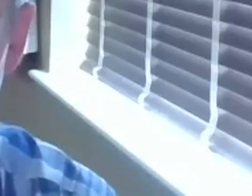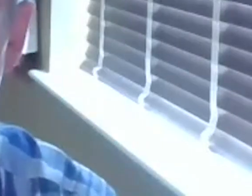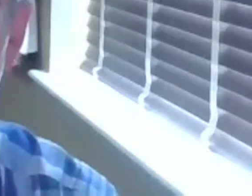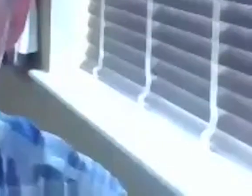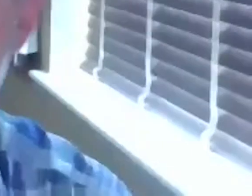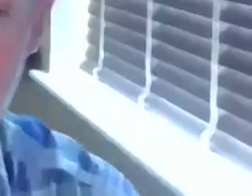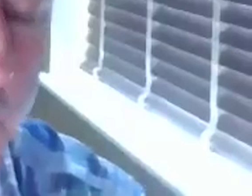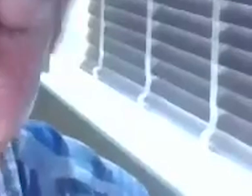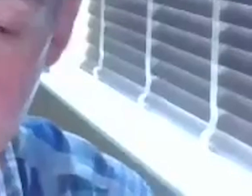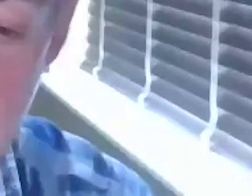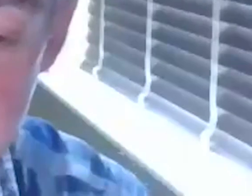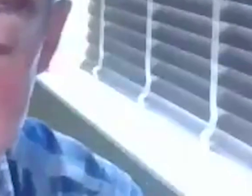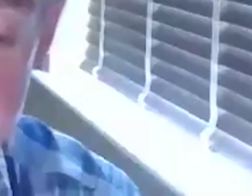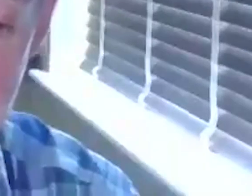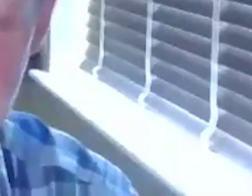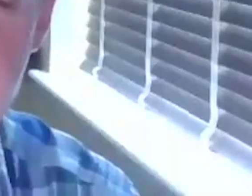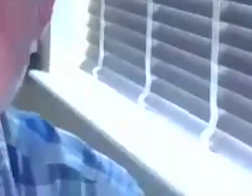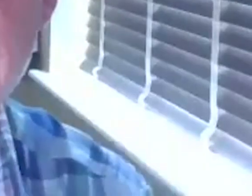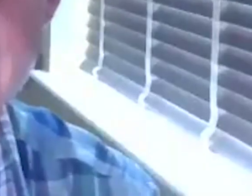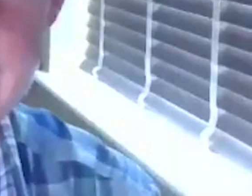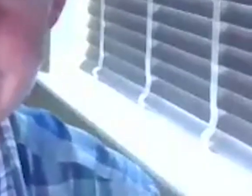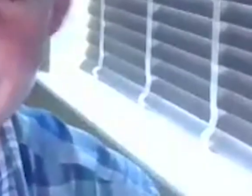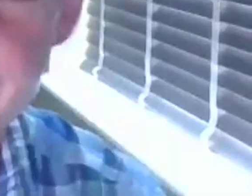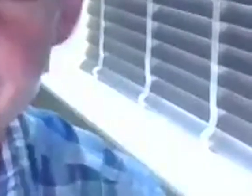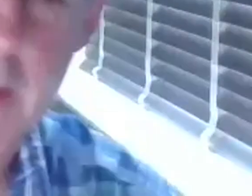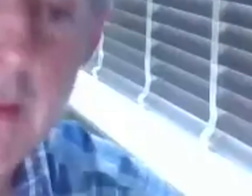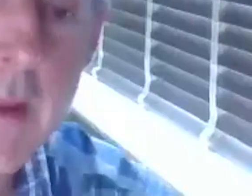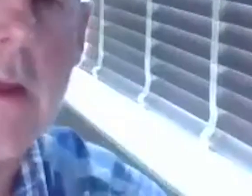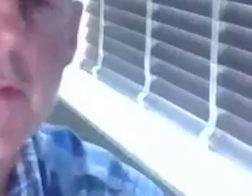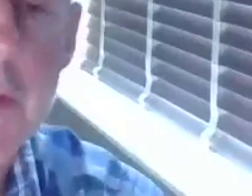children. And we quote a statistic. I'll finish with a statistic.